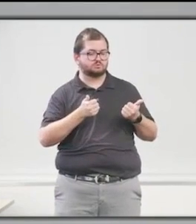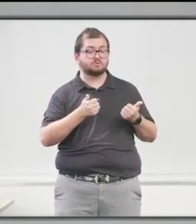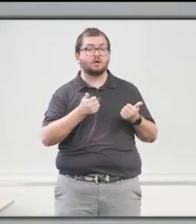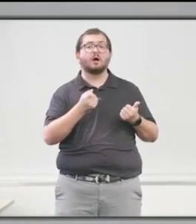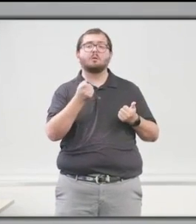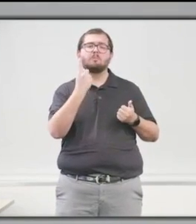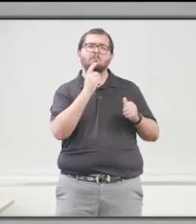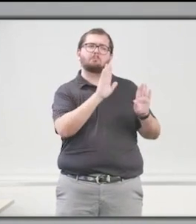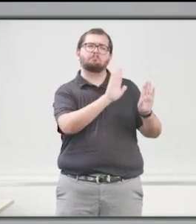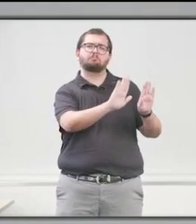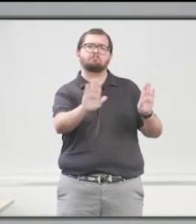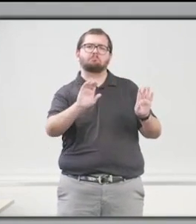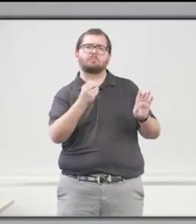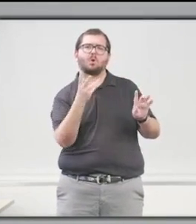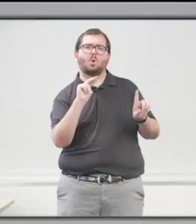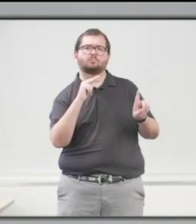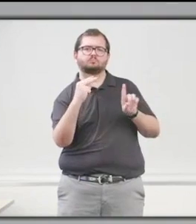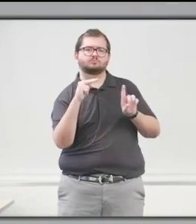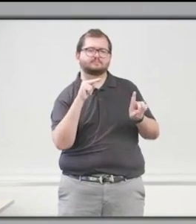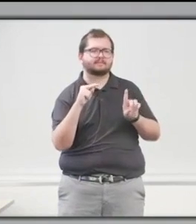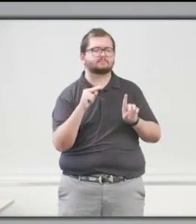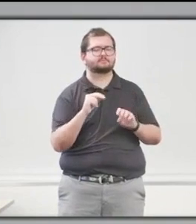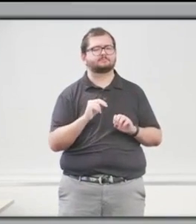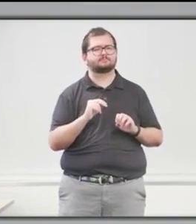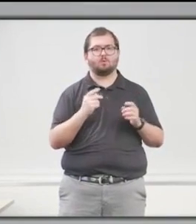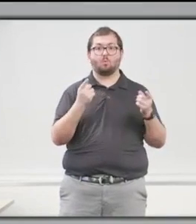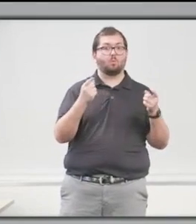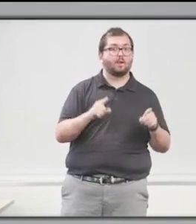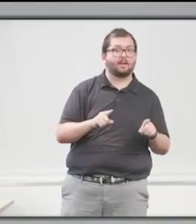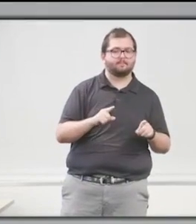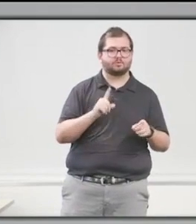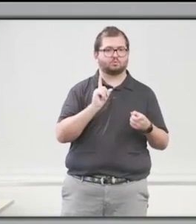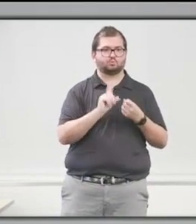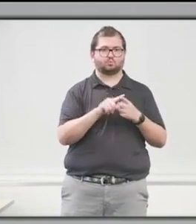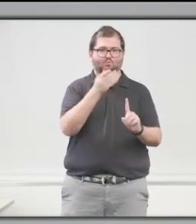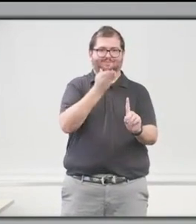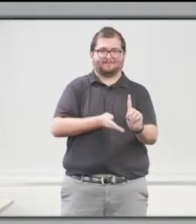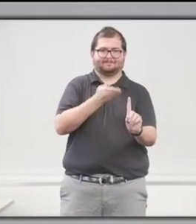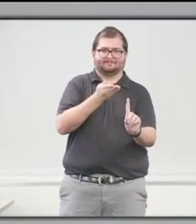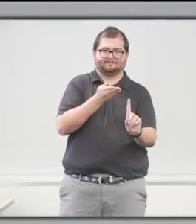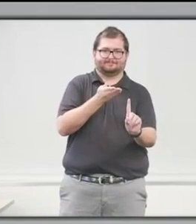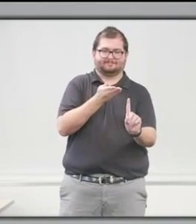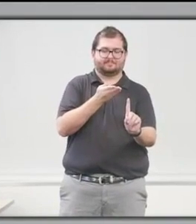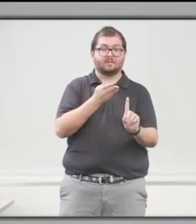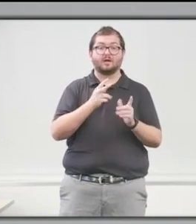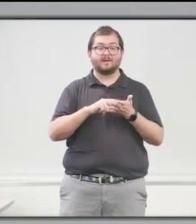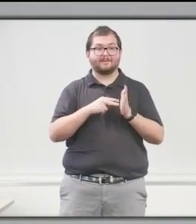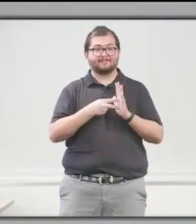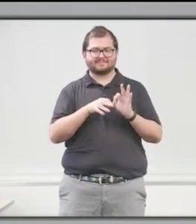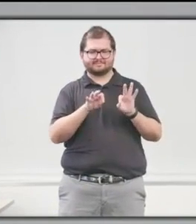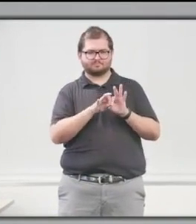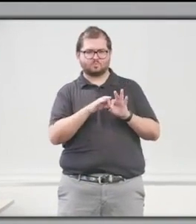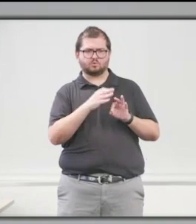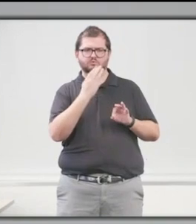have their version of perspective and lens, how it happened to them. So really knowing who is the